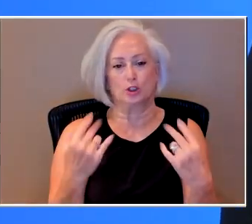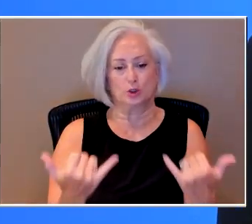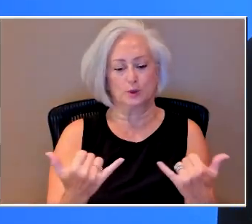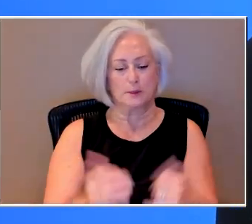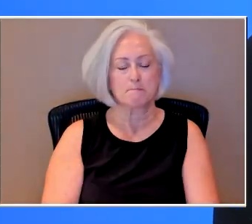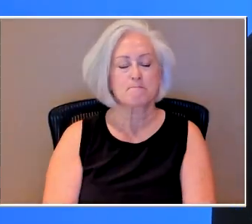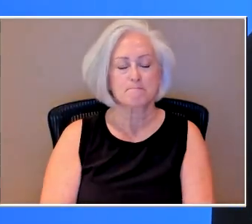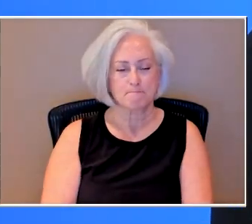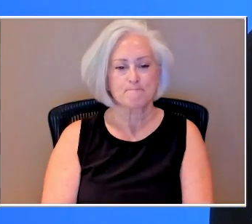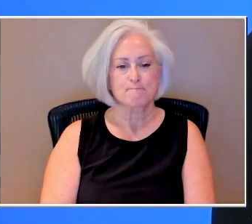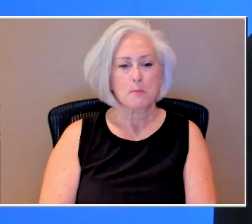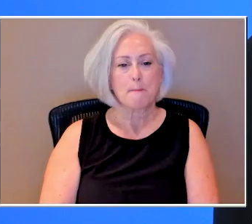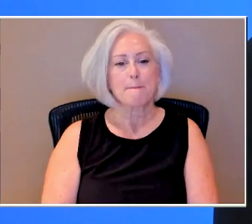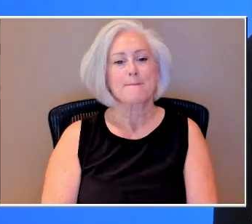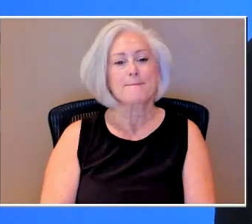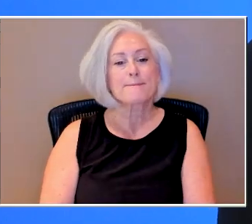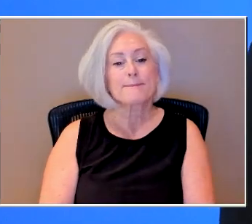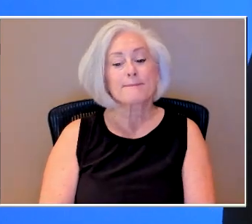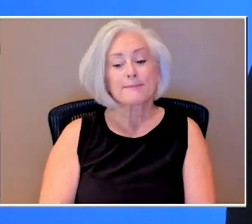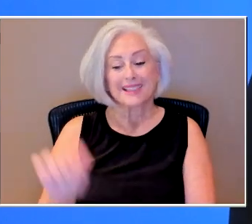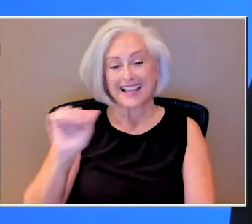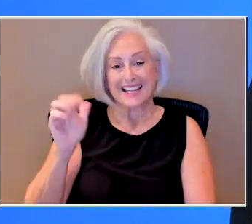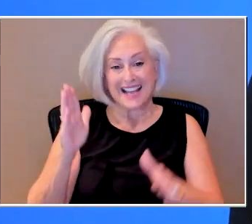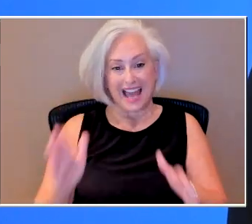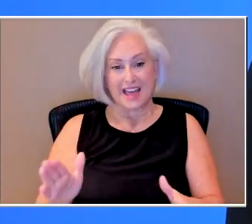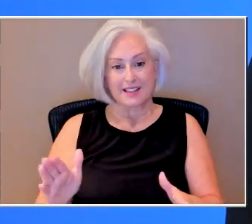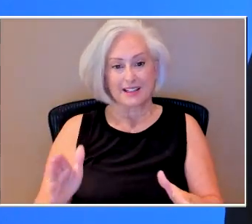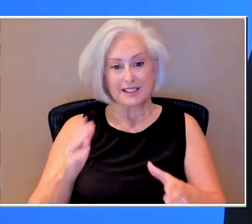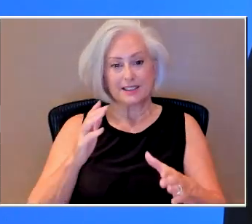Getting an athlete stronger makes them better.